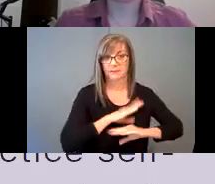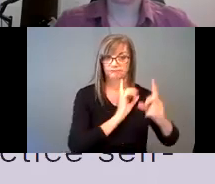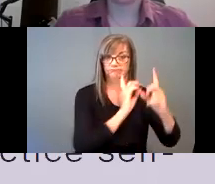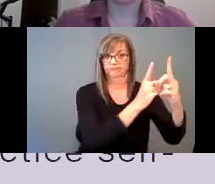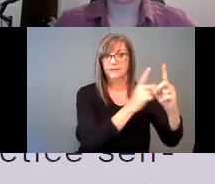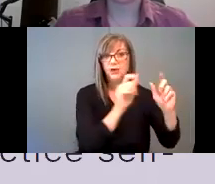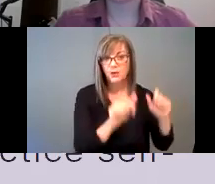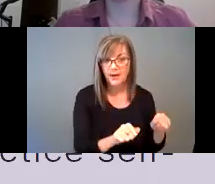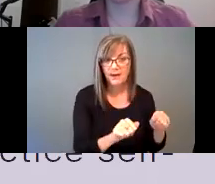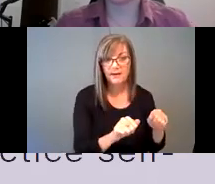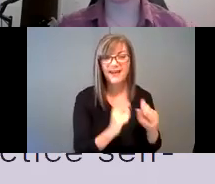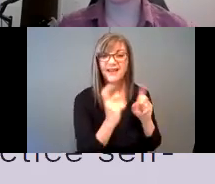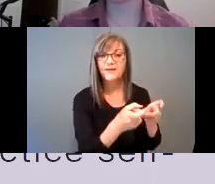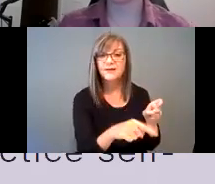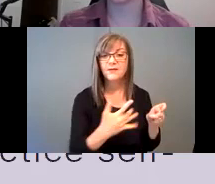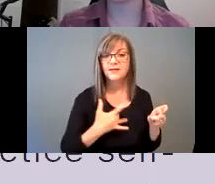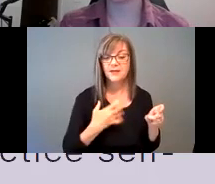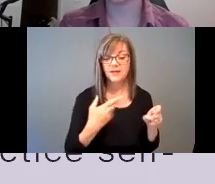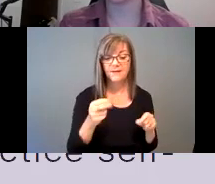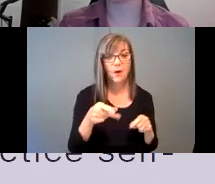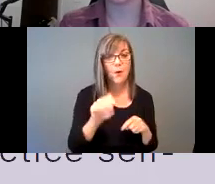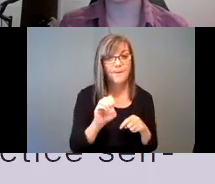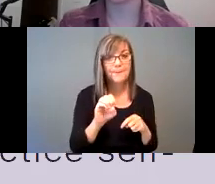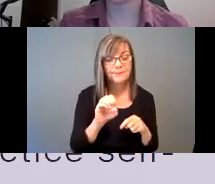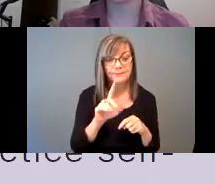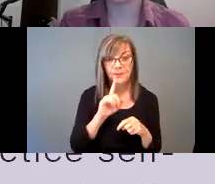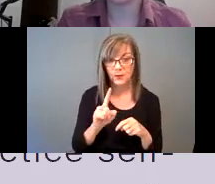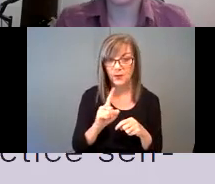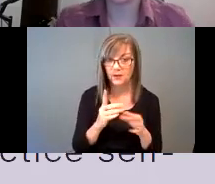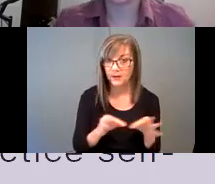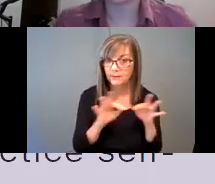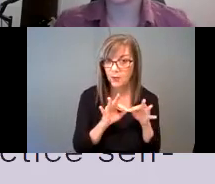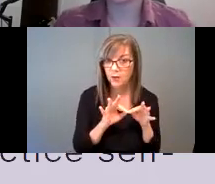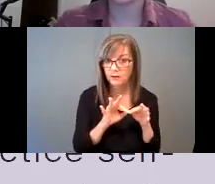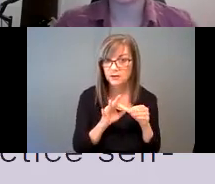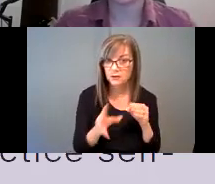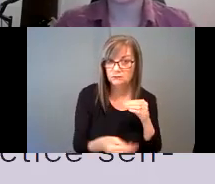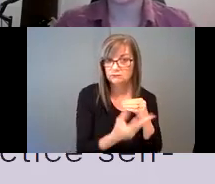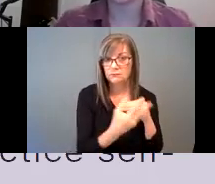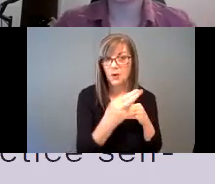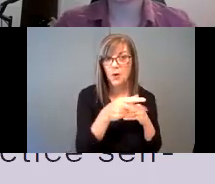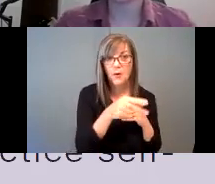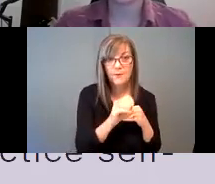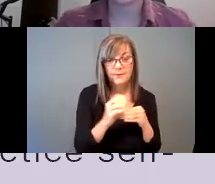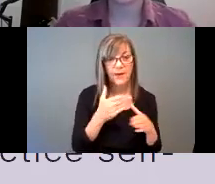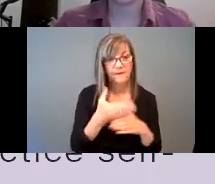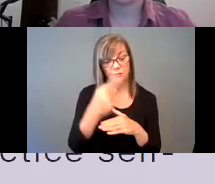a sense of hope, which I think is really vital after someone has experienced trauma, because oftentimes trauma can take that hope away.